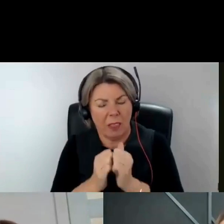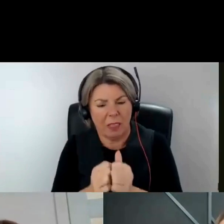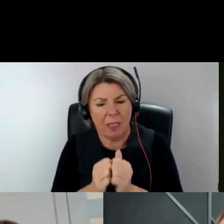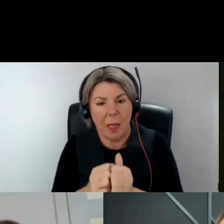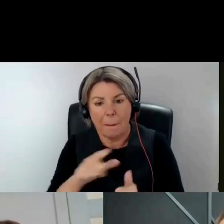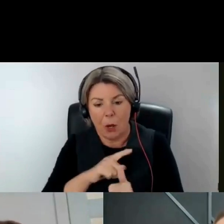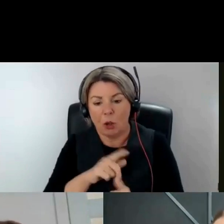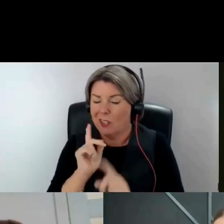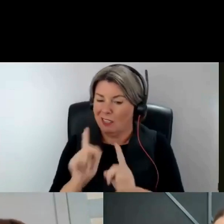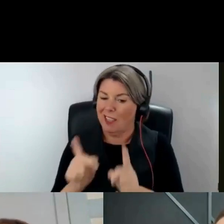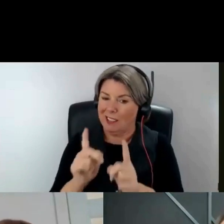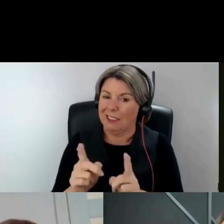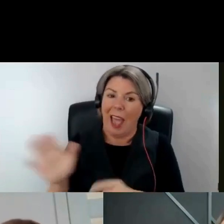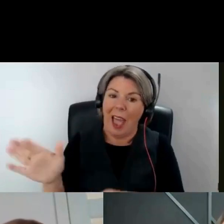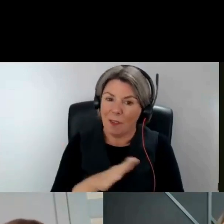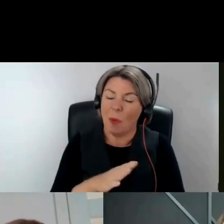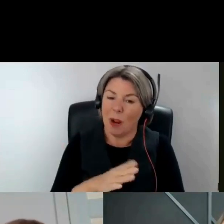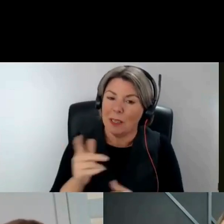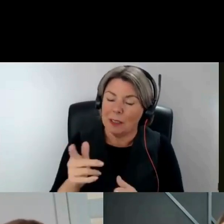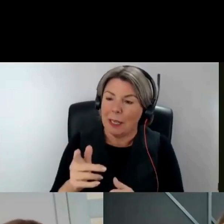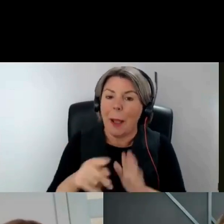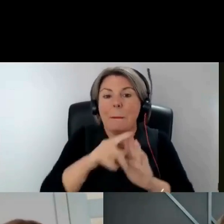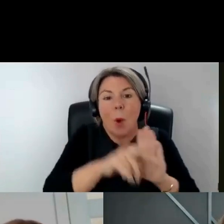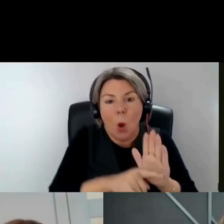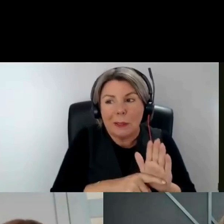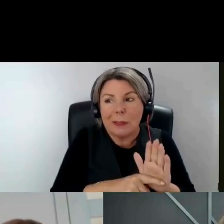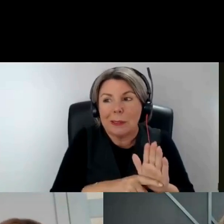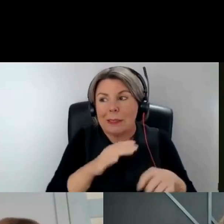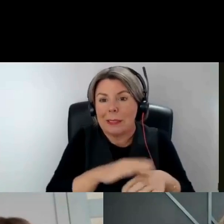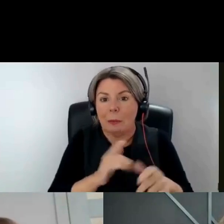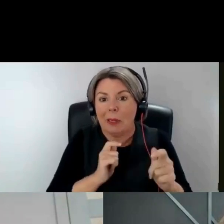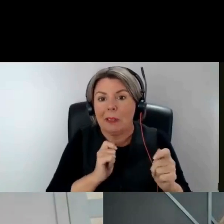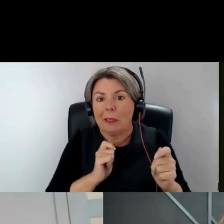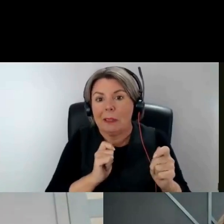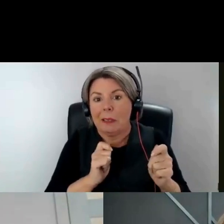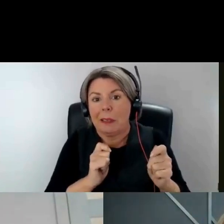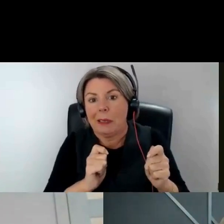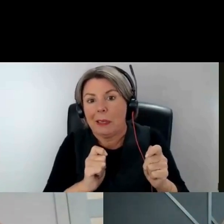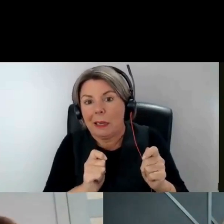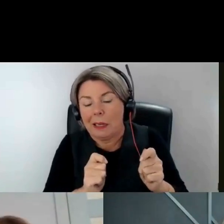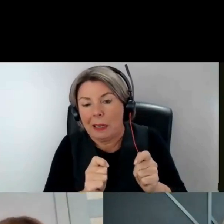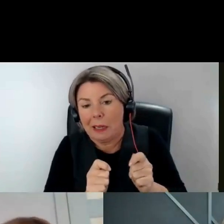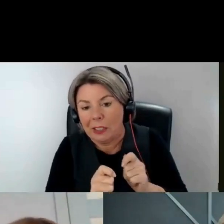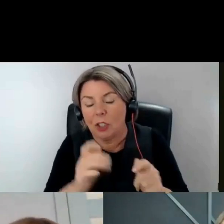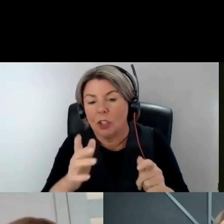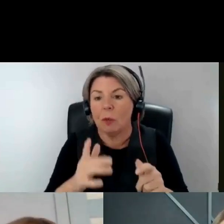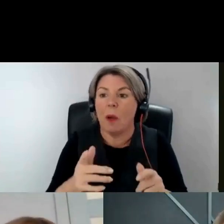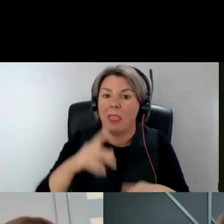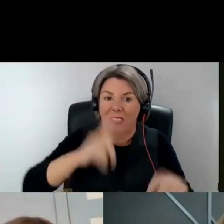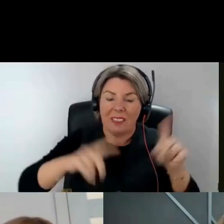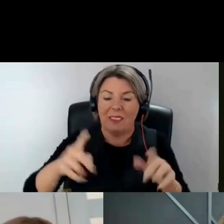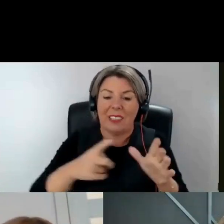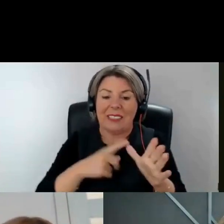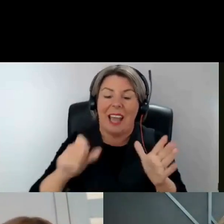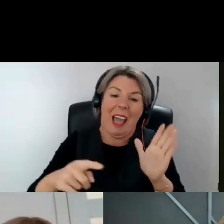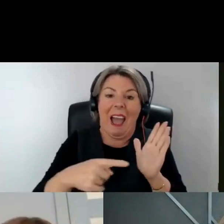movement in this area. Again, policy takes time to come in, but there is various acts, and I was just having a